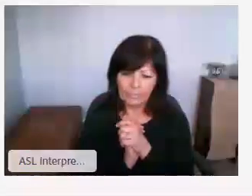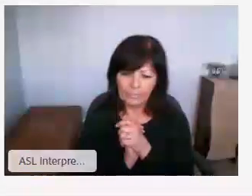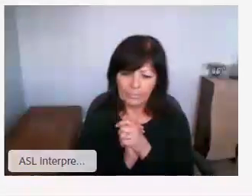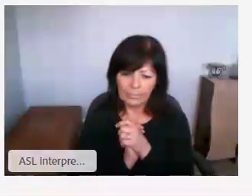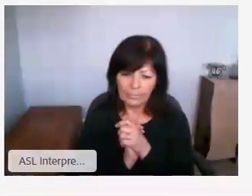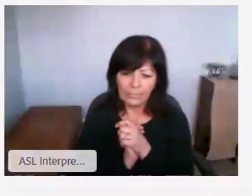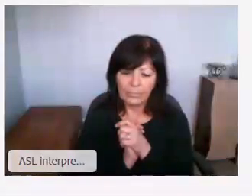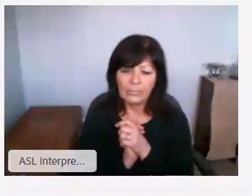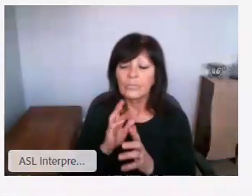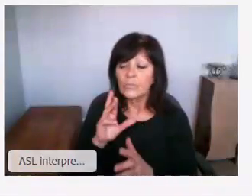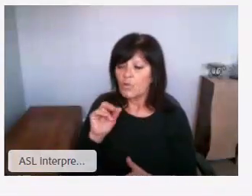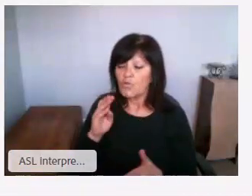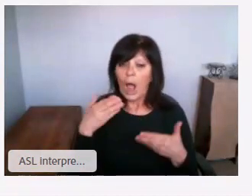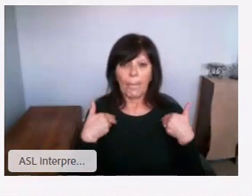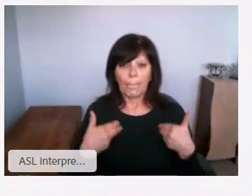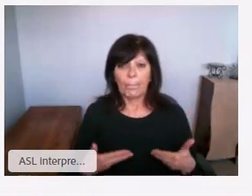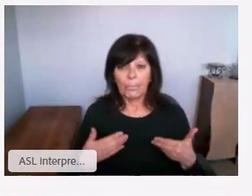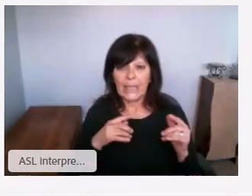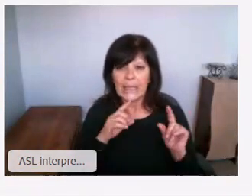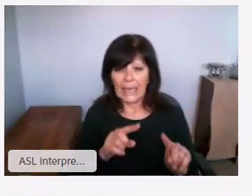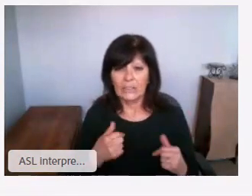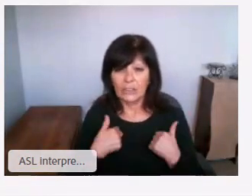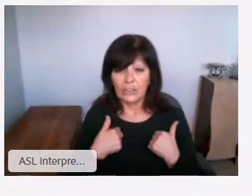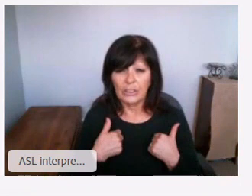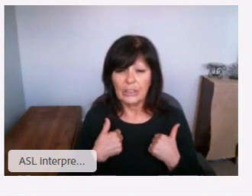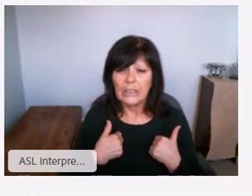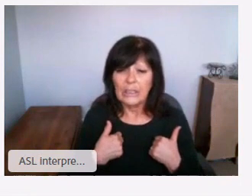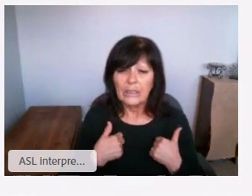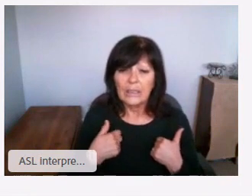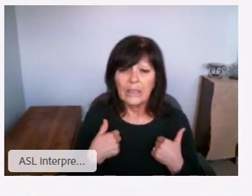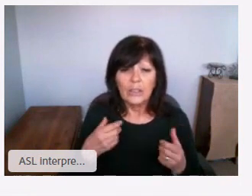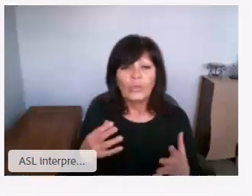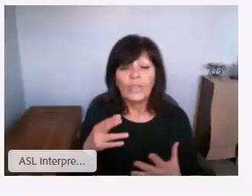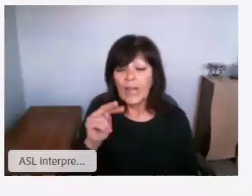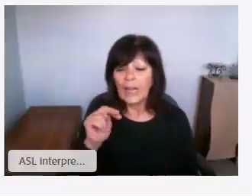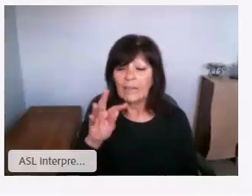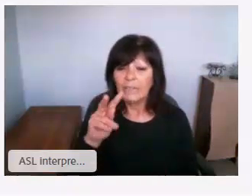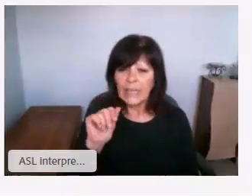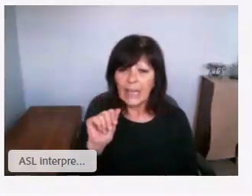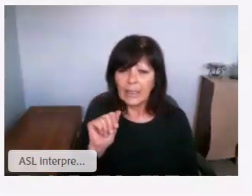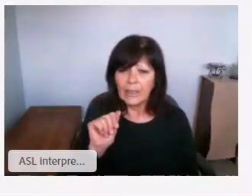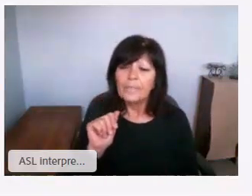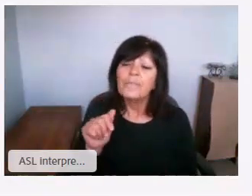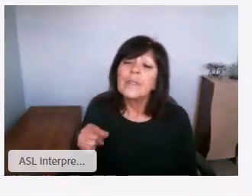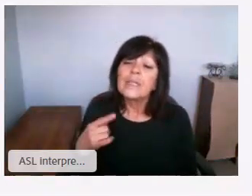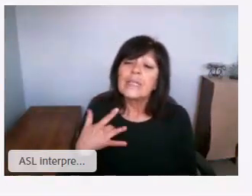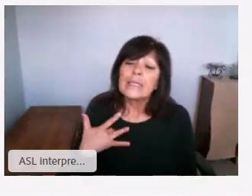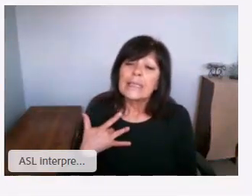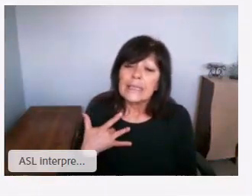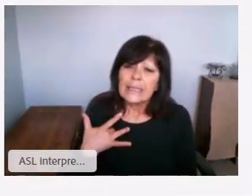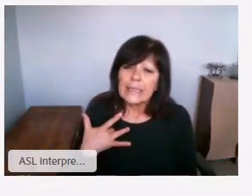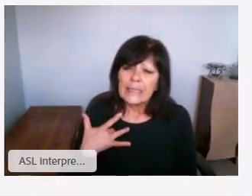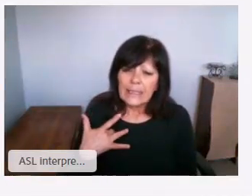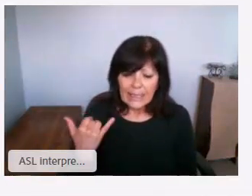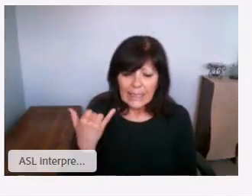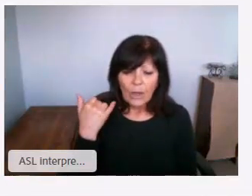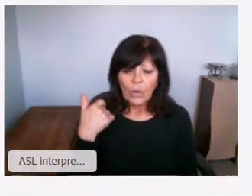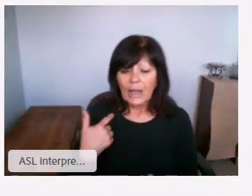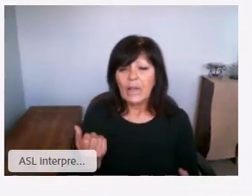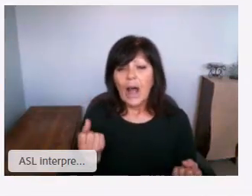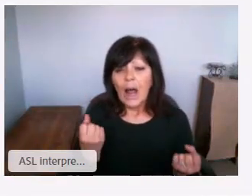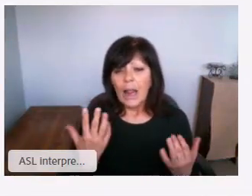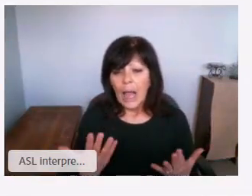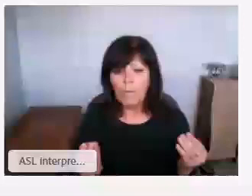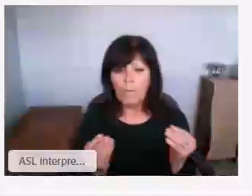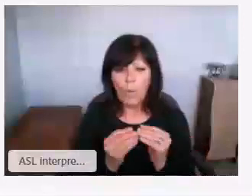This is Rob. I can probably answer that as the provider here at NFTA. You know, typically, we're going to have a lot more